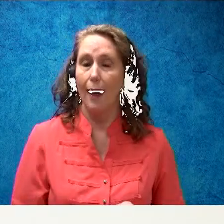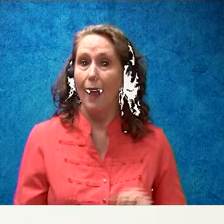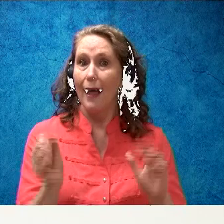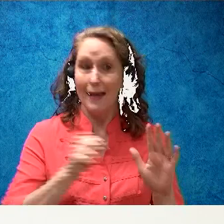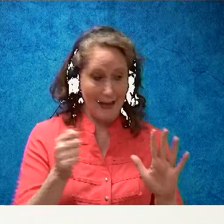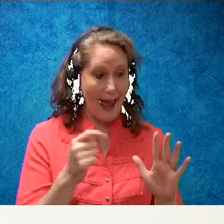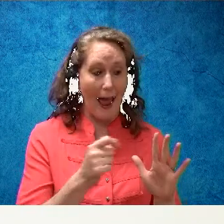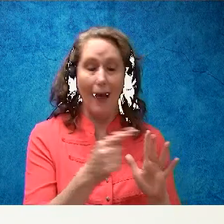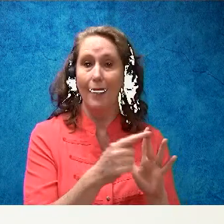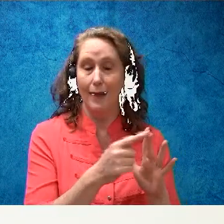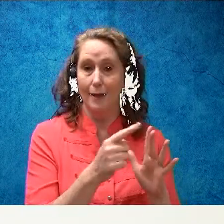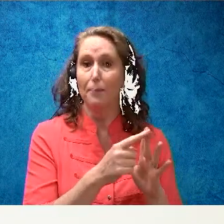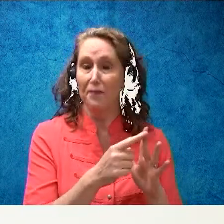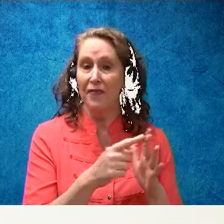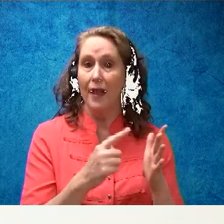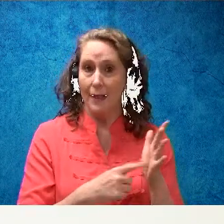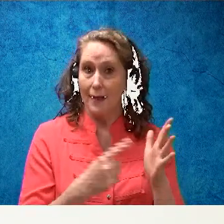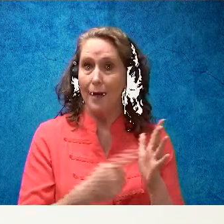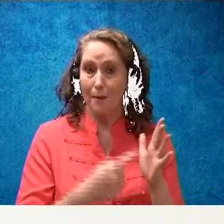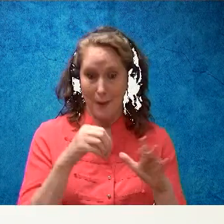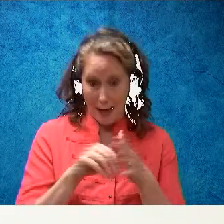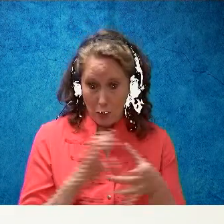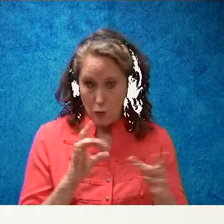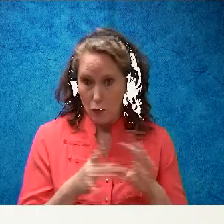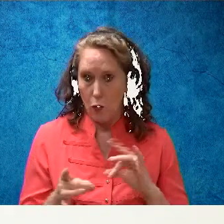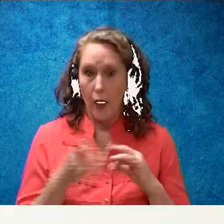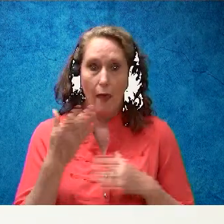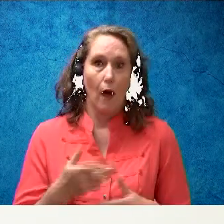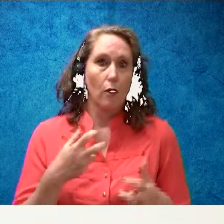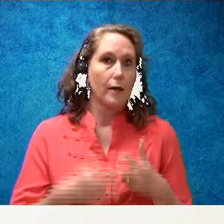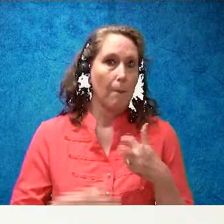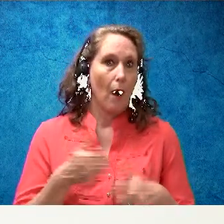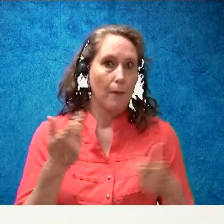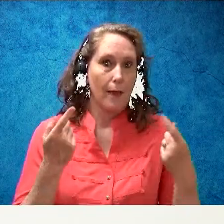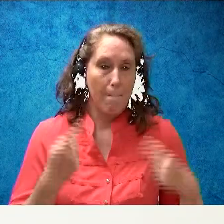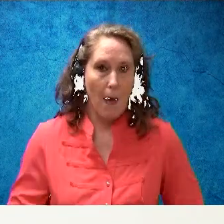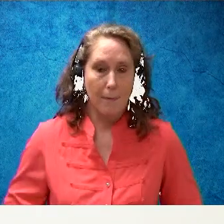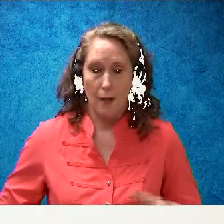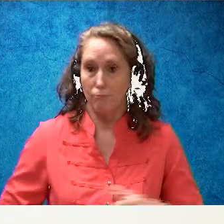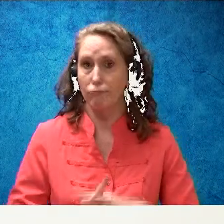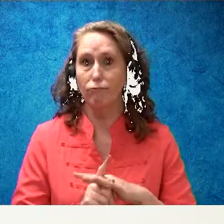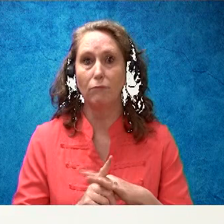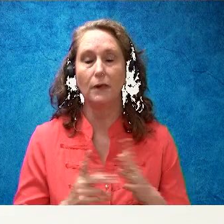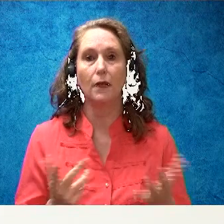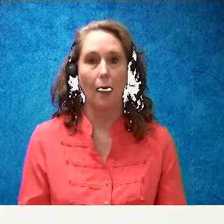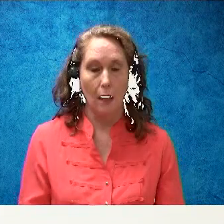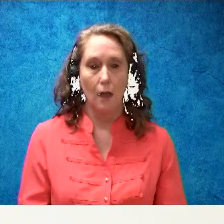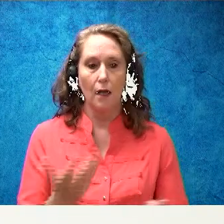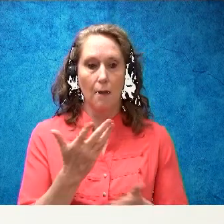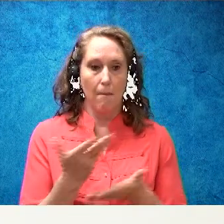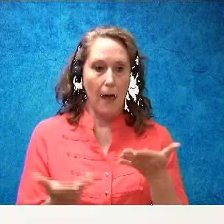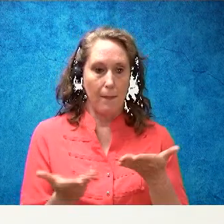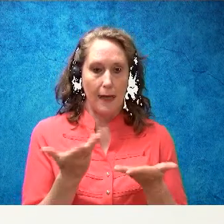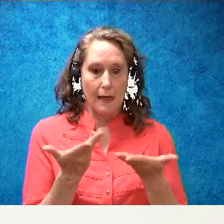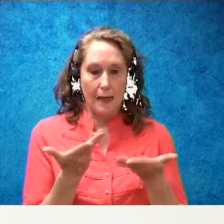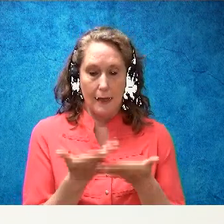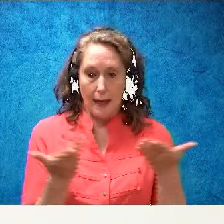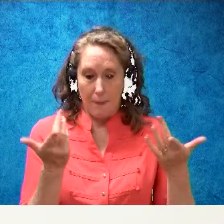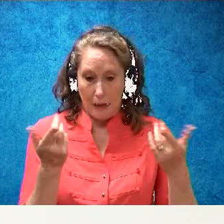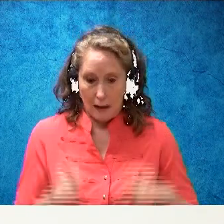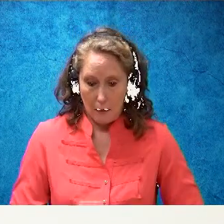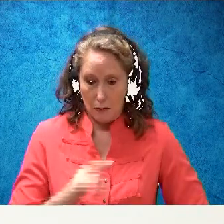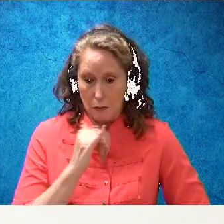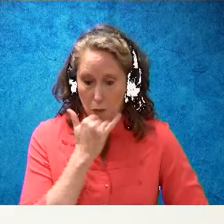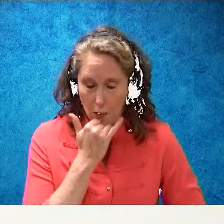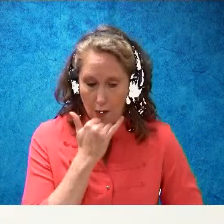Yeah, okay, sometimes there is a problem in the story. So maybe something goes wrong and the characters have to